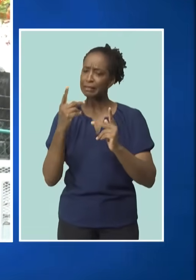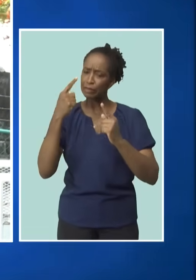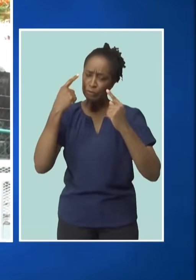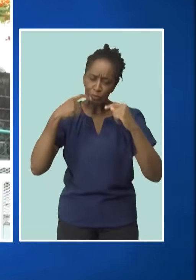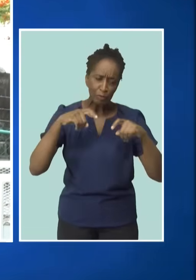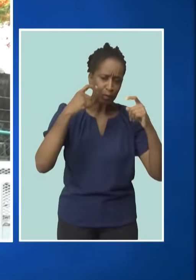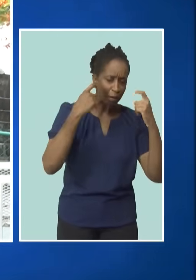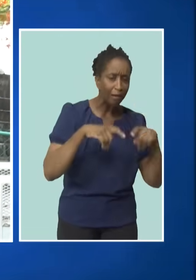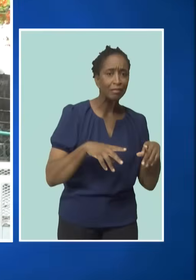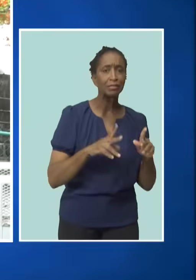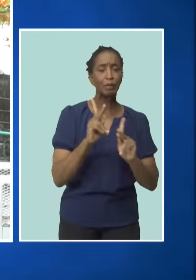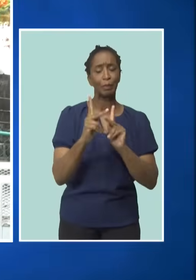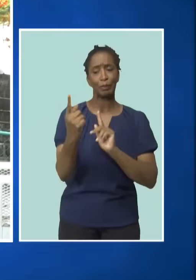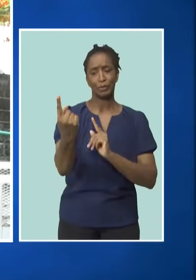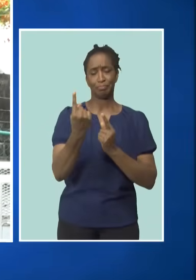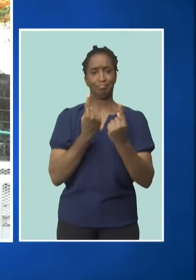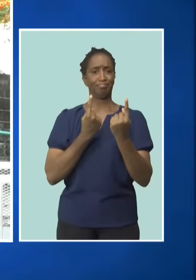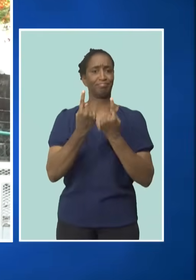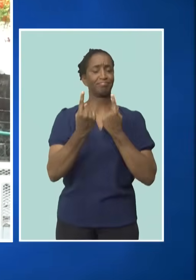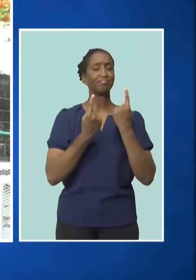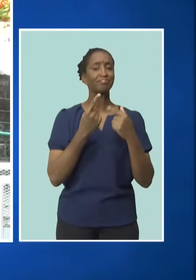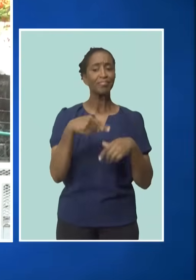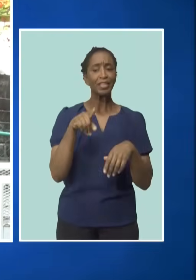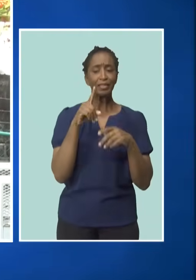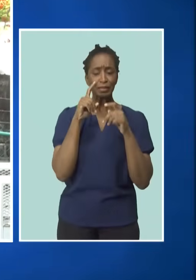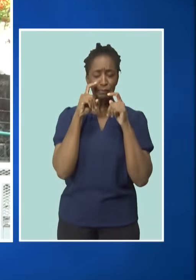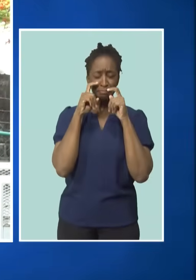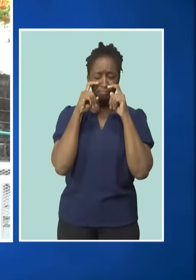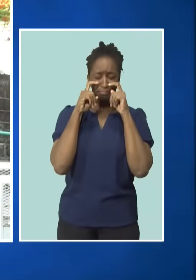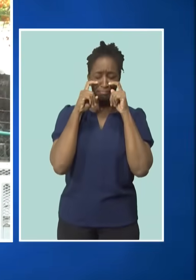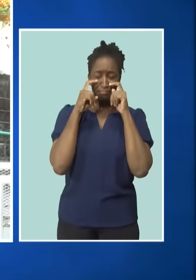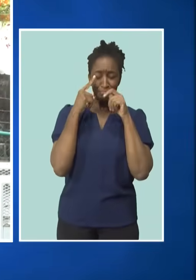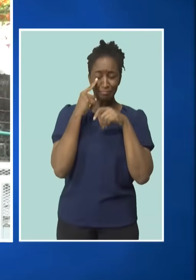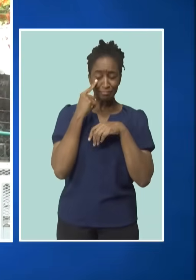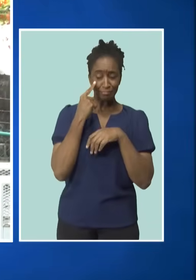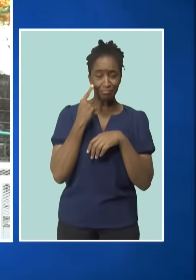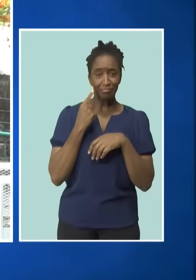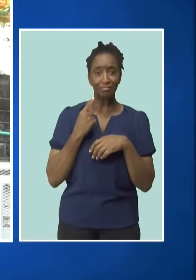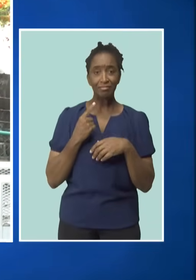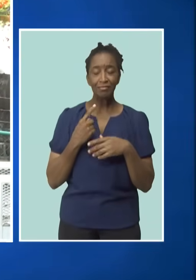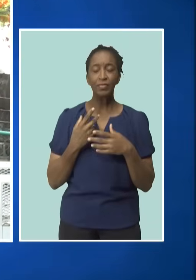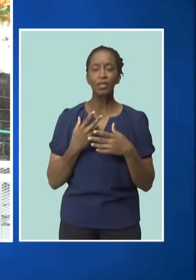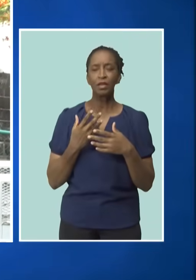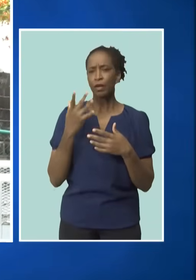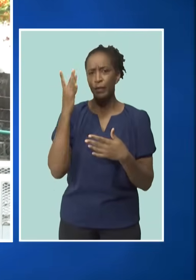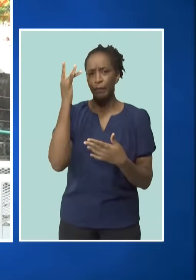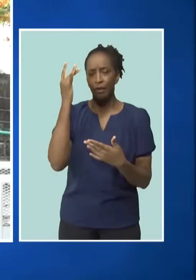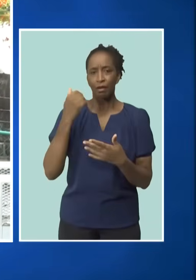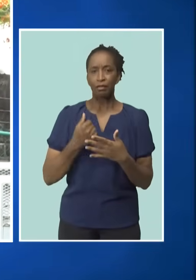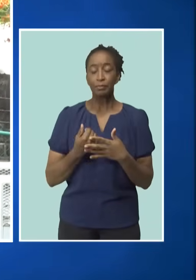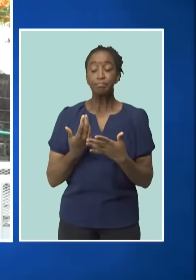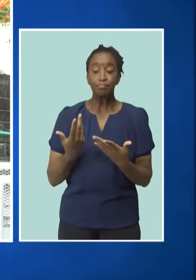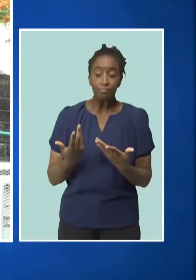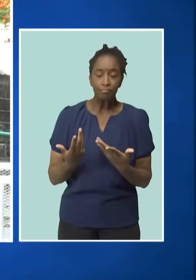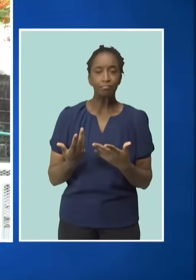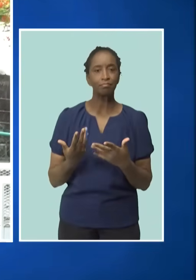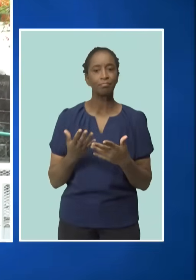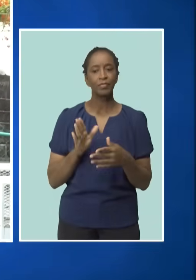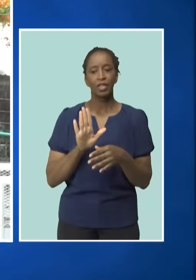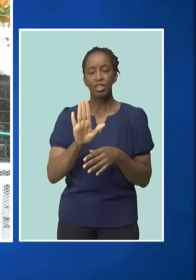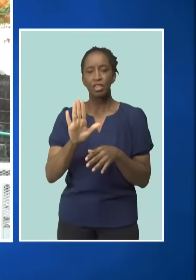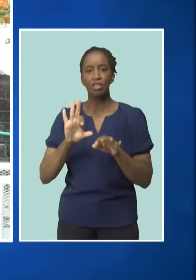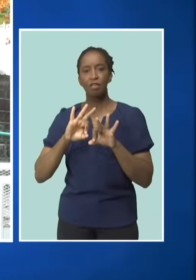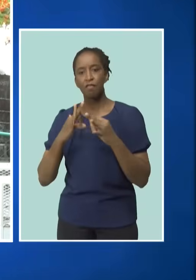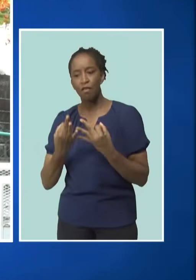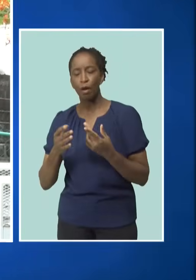and actually almost like in tears, especially when they themselves had lost someone to